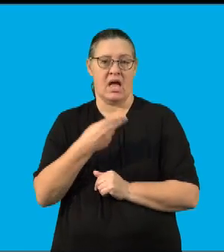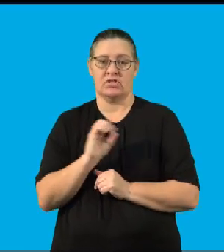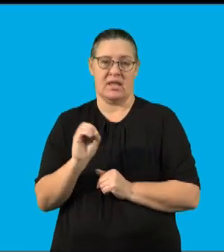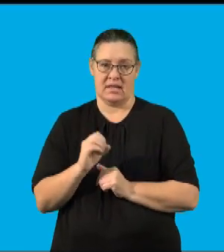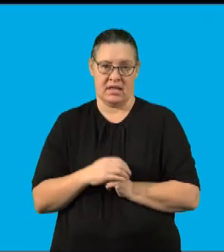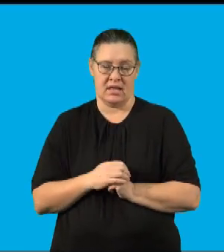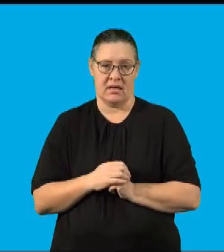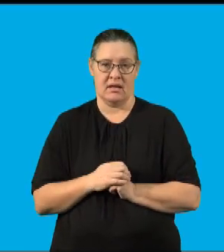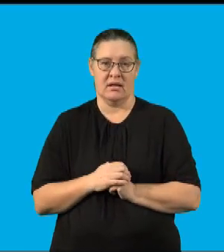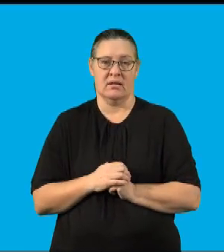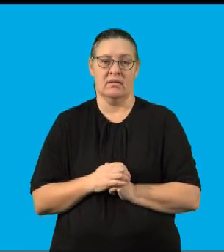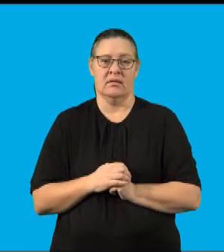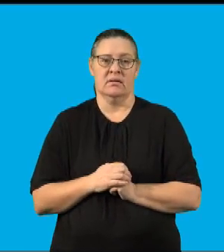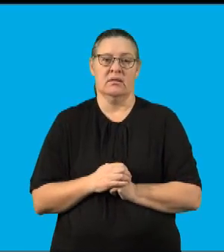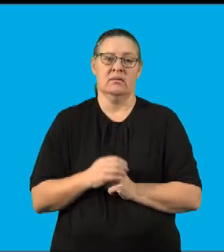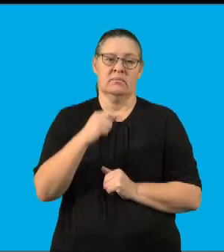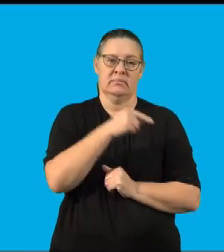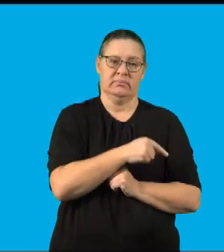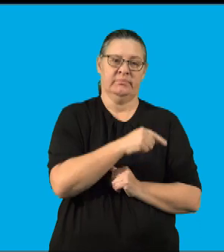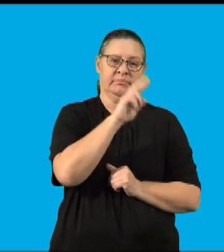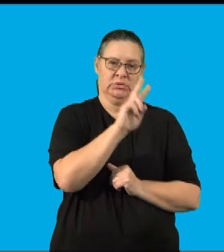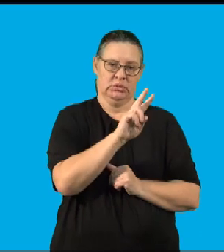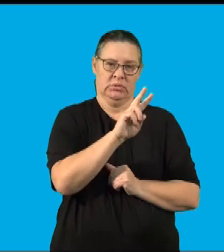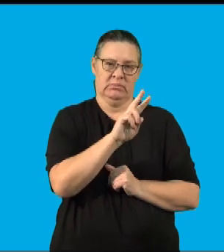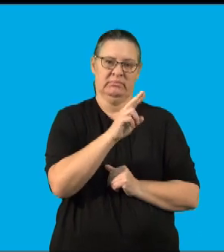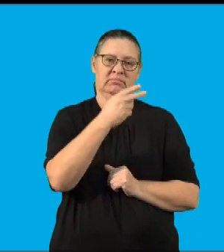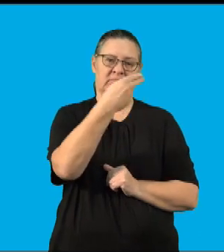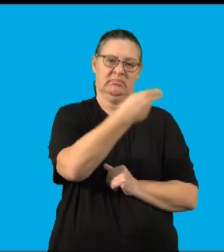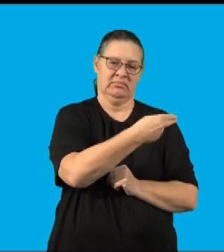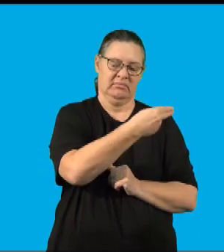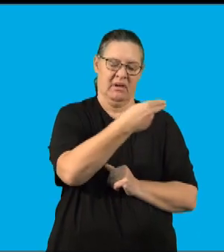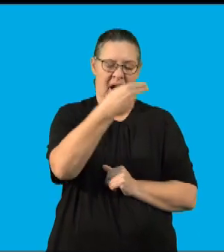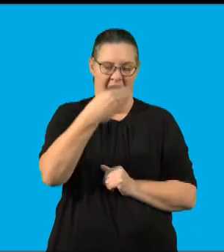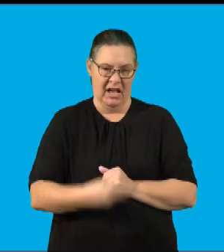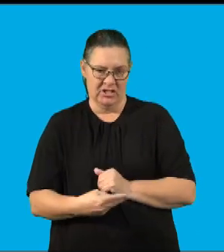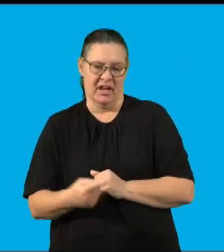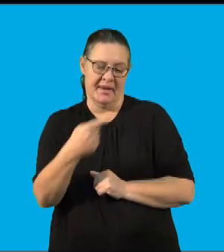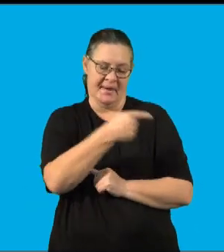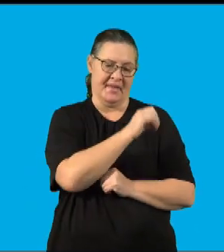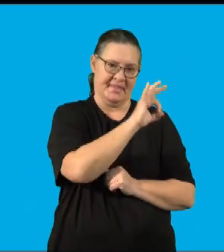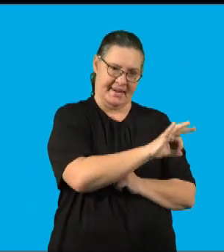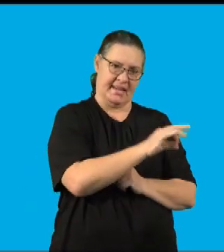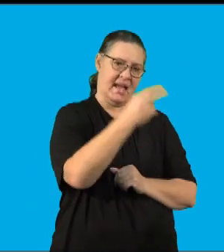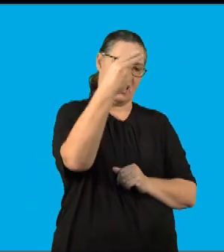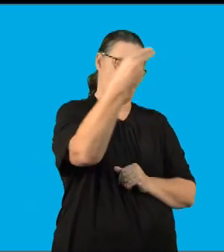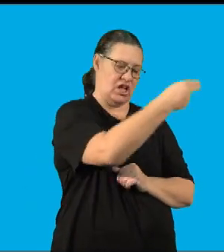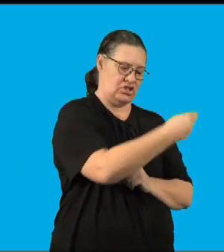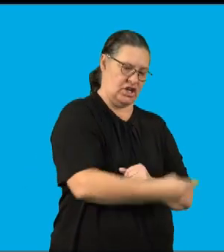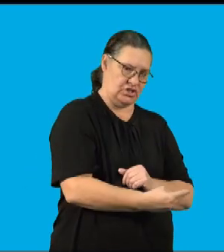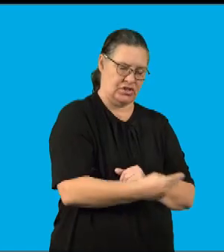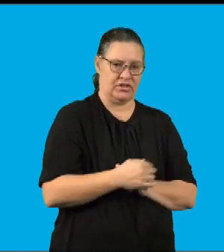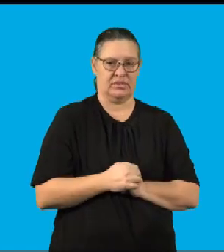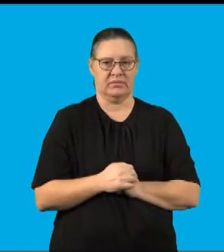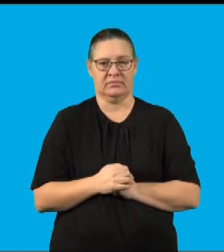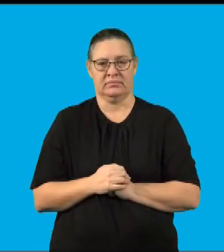an H next to the carbon. Whereas on this carbon, there's 2 hydrogens, which is there and there. And then on this carbon, we have